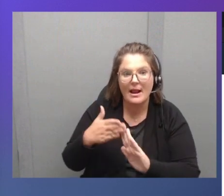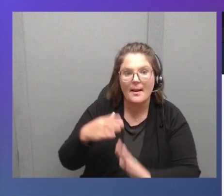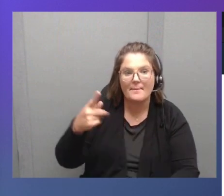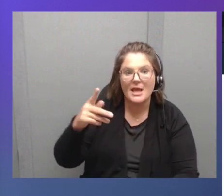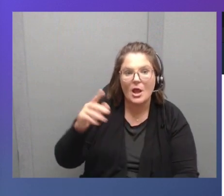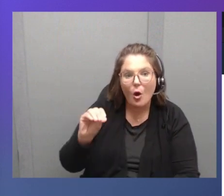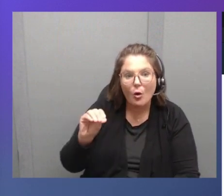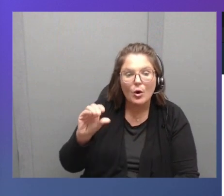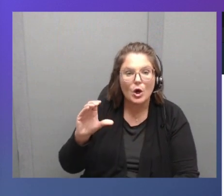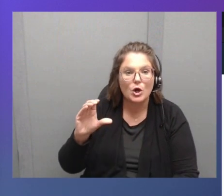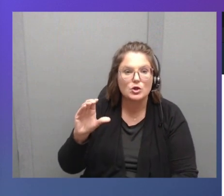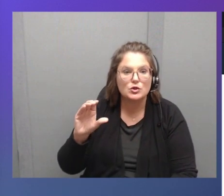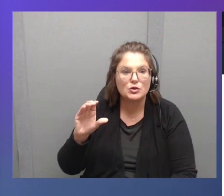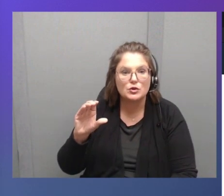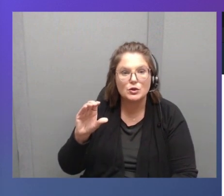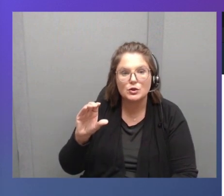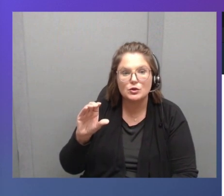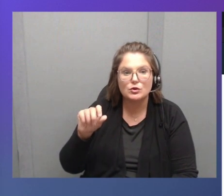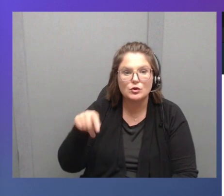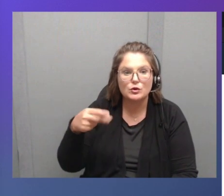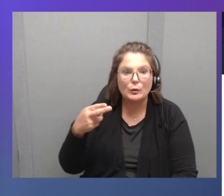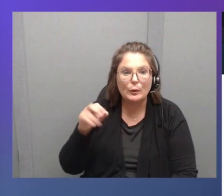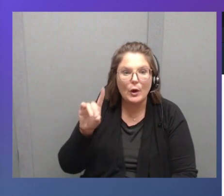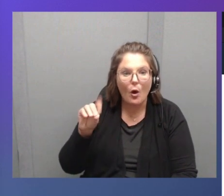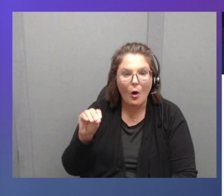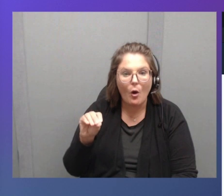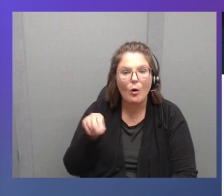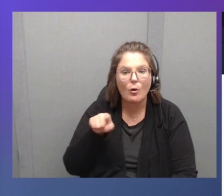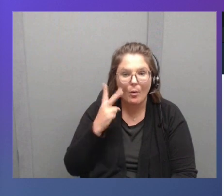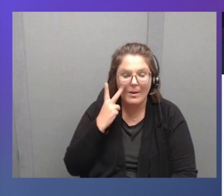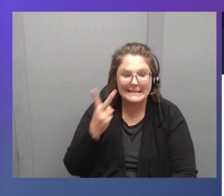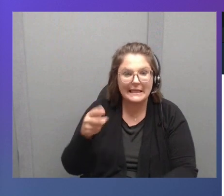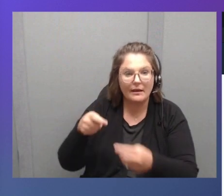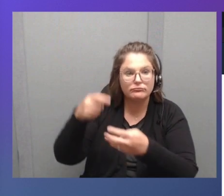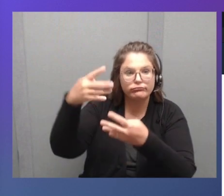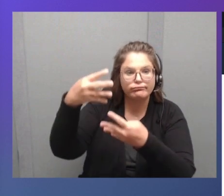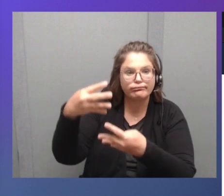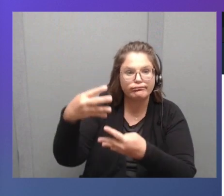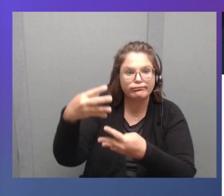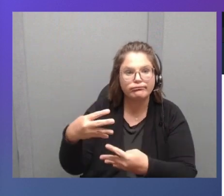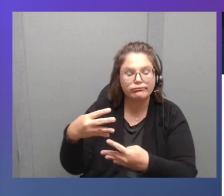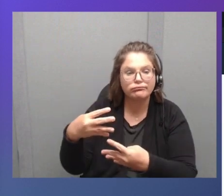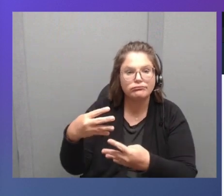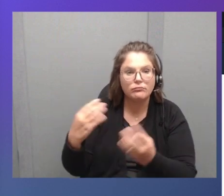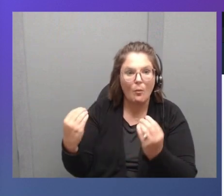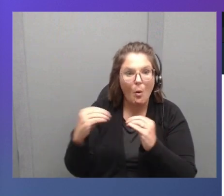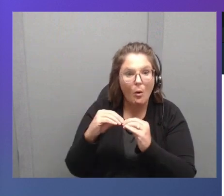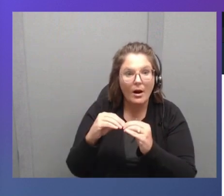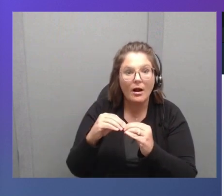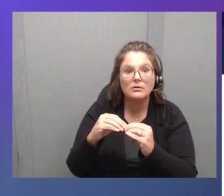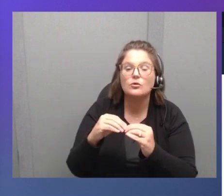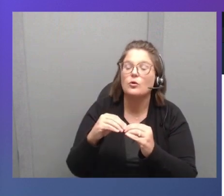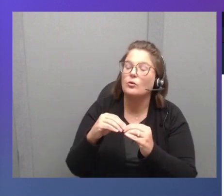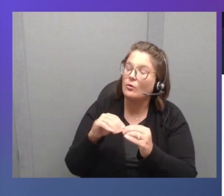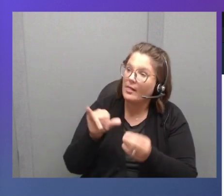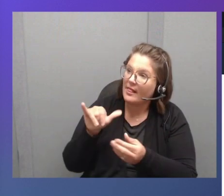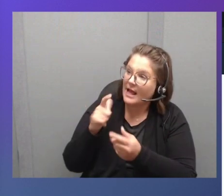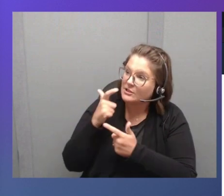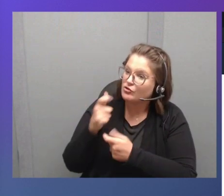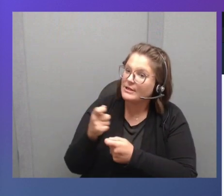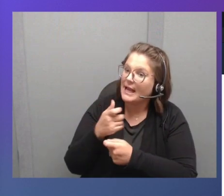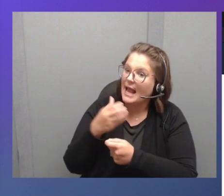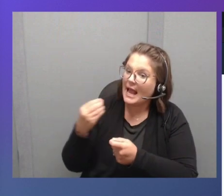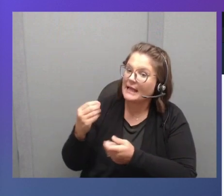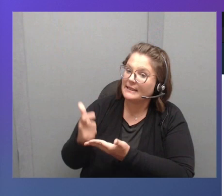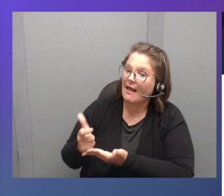to see a lot more results. That is interesting and extremely handy. Right. Well, okay, exit might not actually be the most interesting